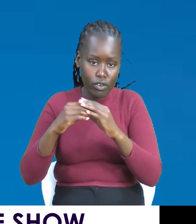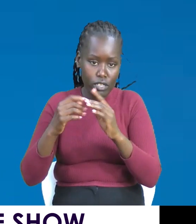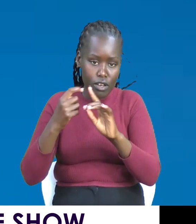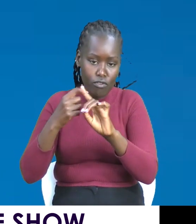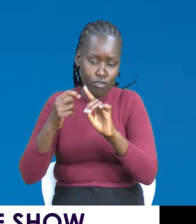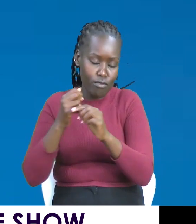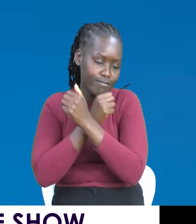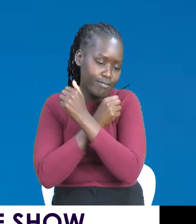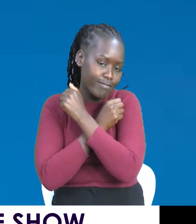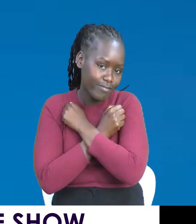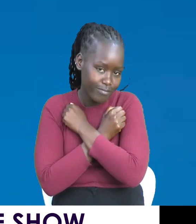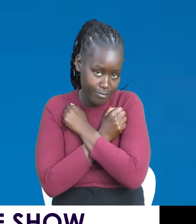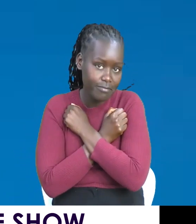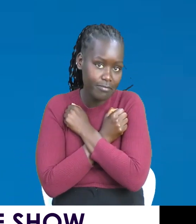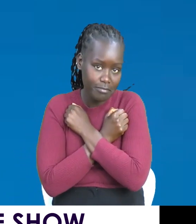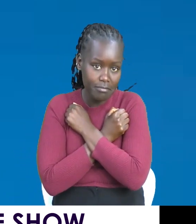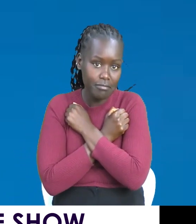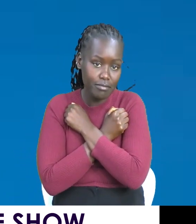from love.